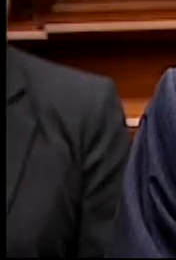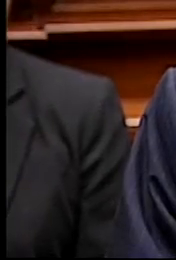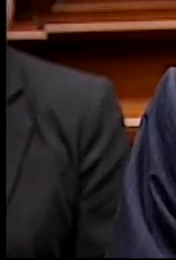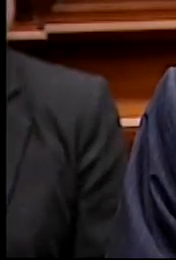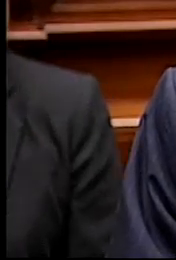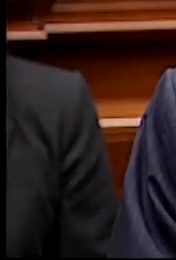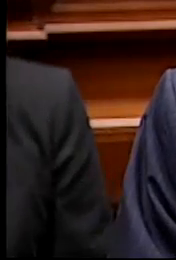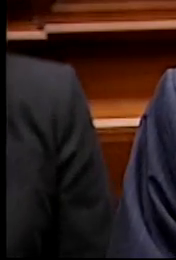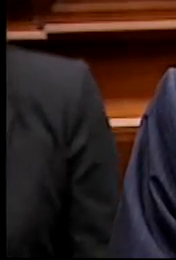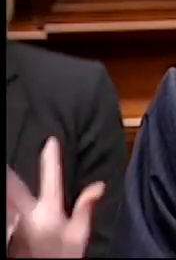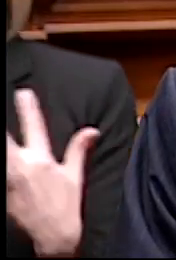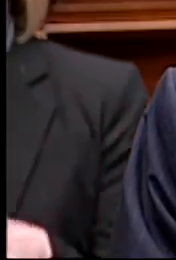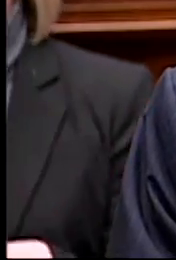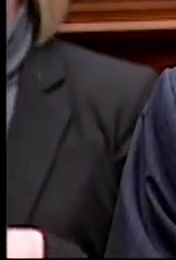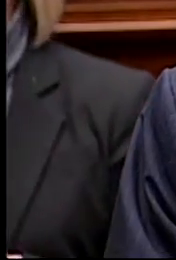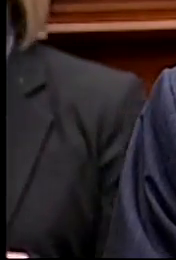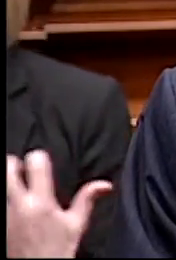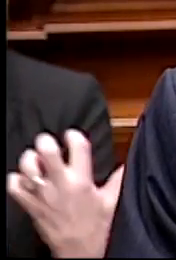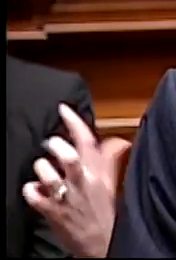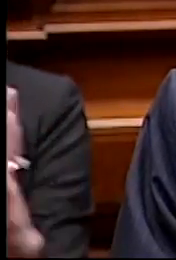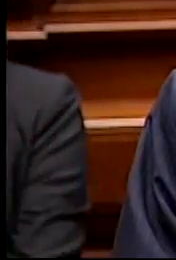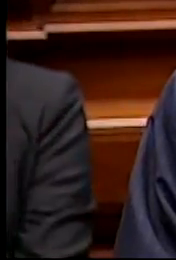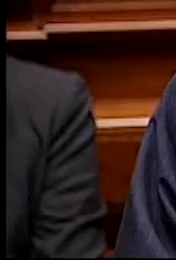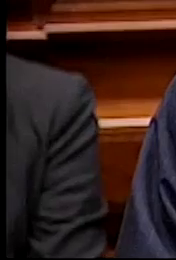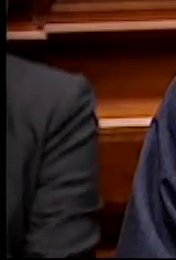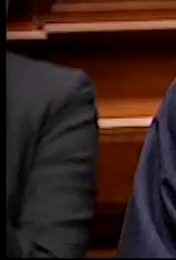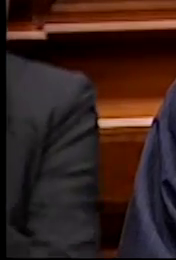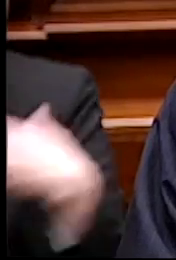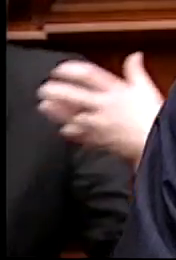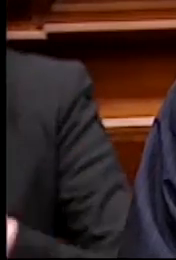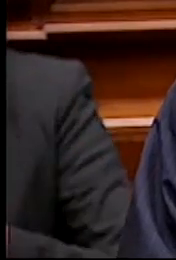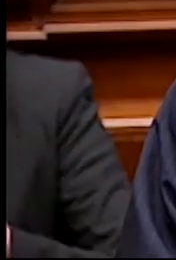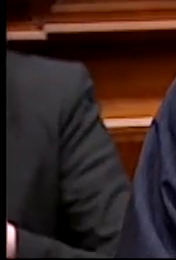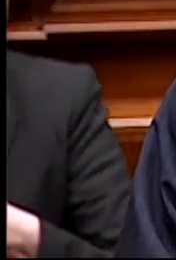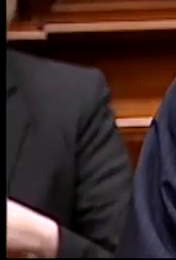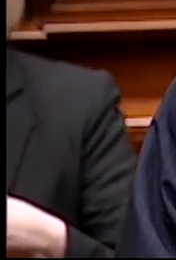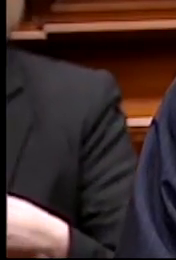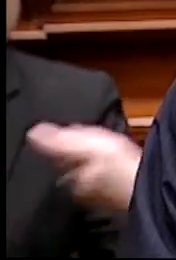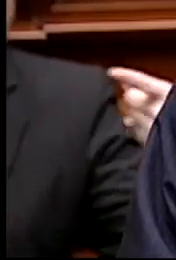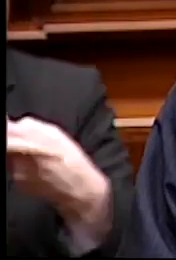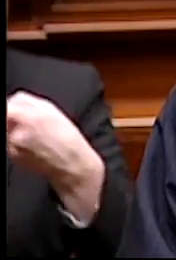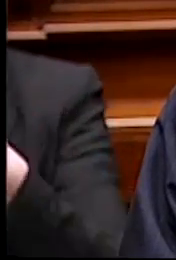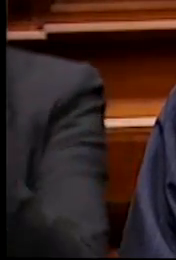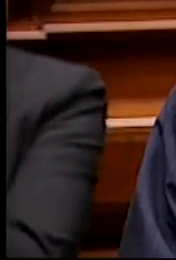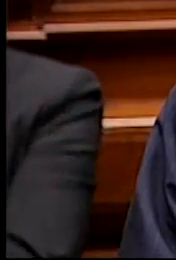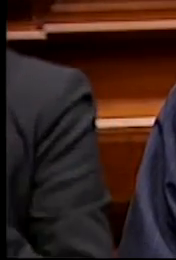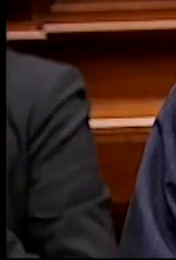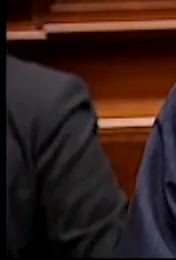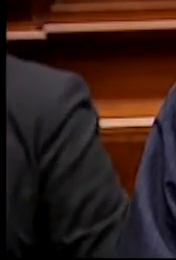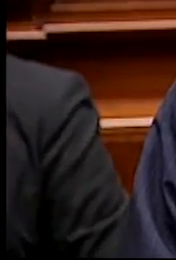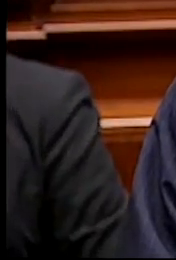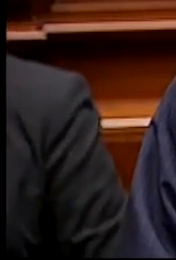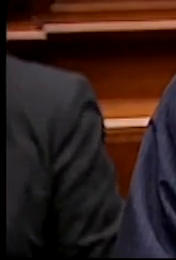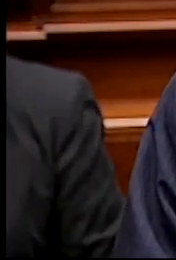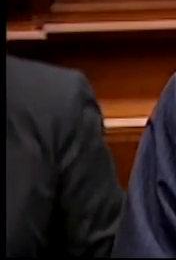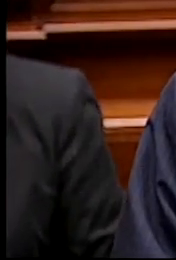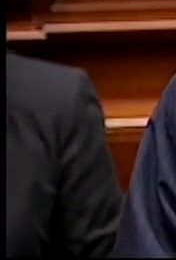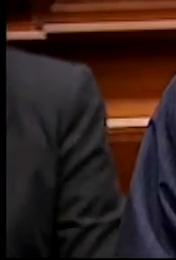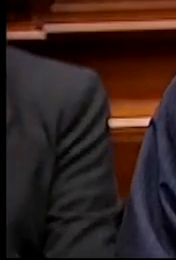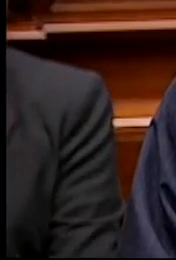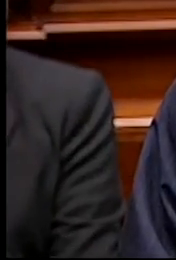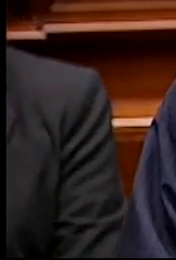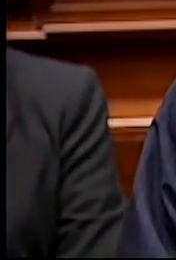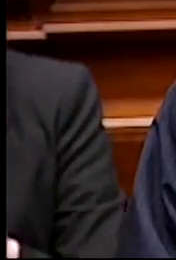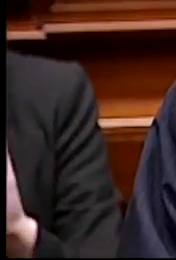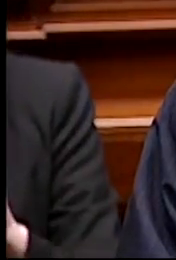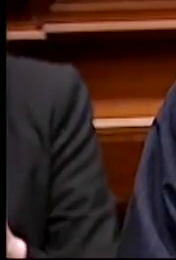At the start of this session, you received a summary of certain past conflicts of interest in Illinois state